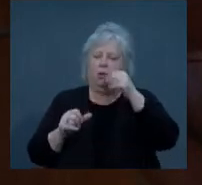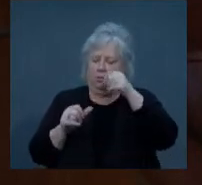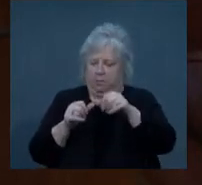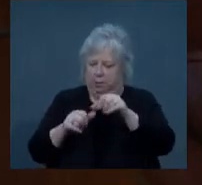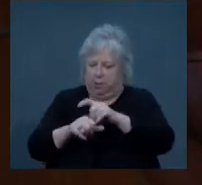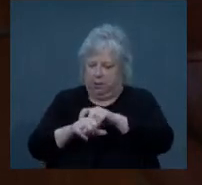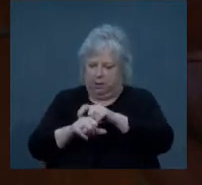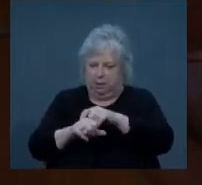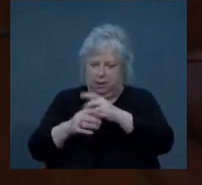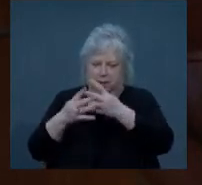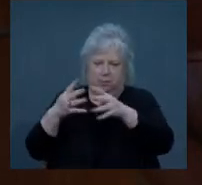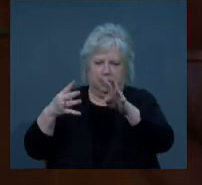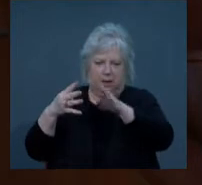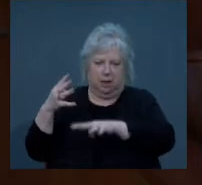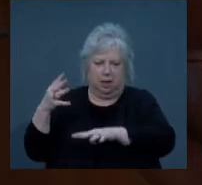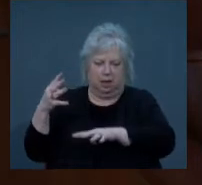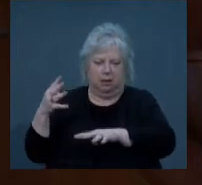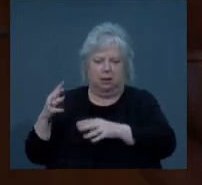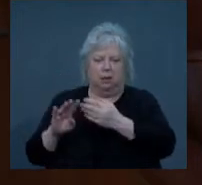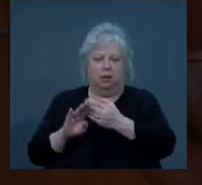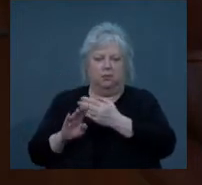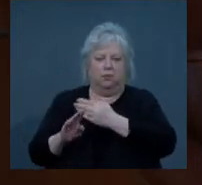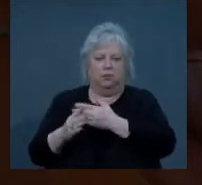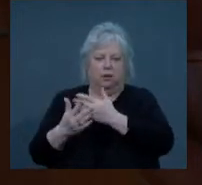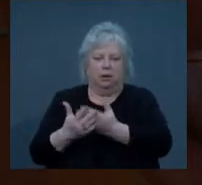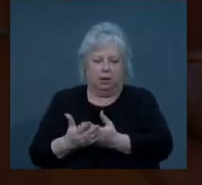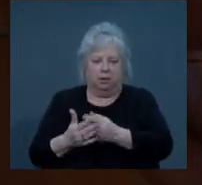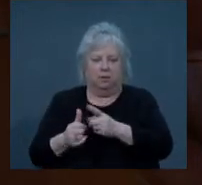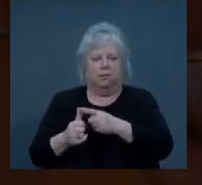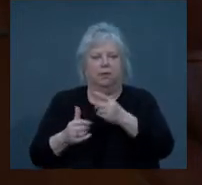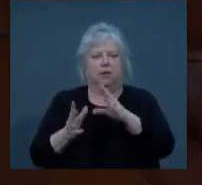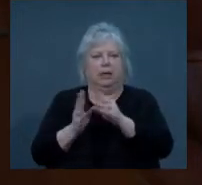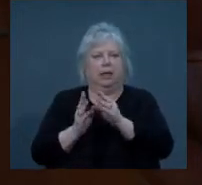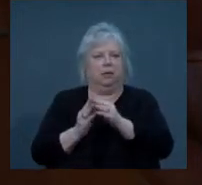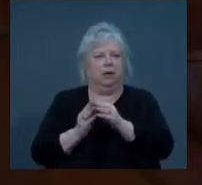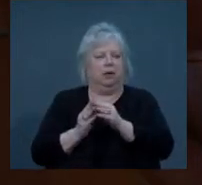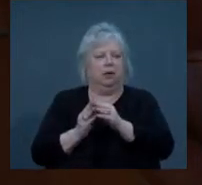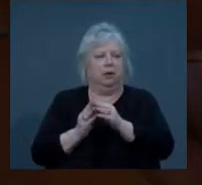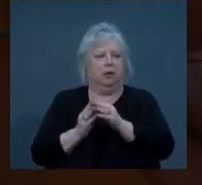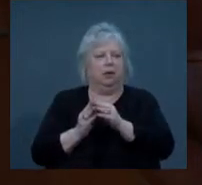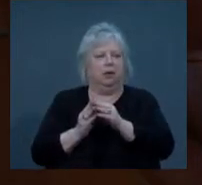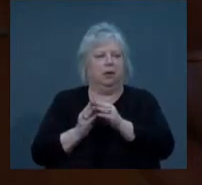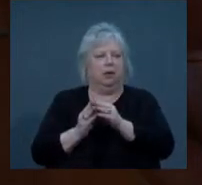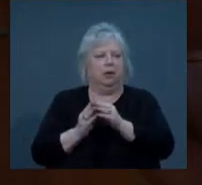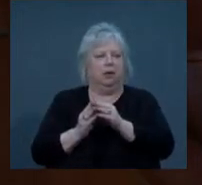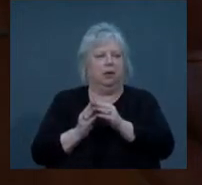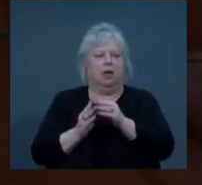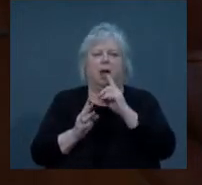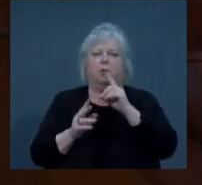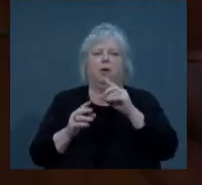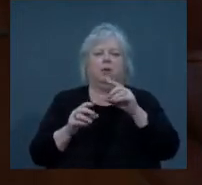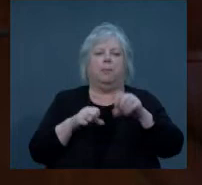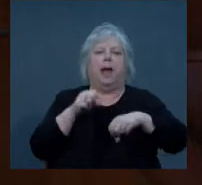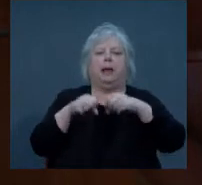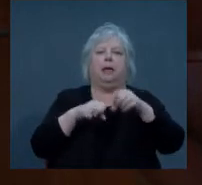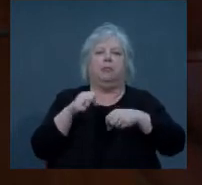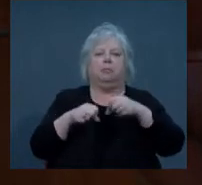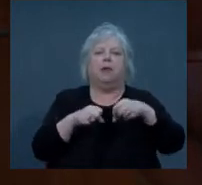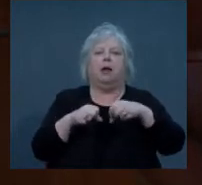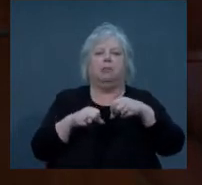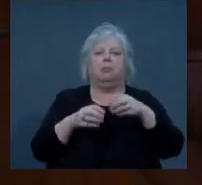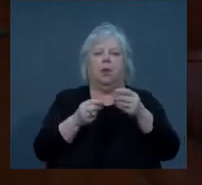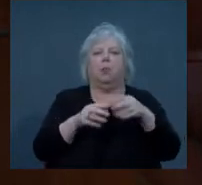timeline. Even before it got to the first hearing, I was biking by the property one afternoon, and the property was